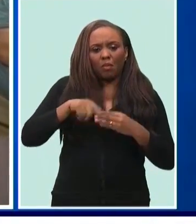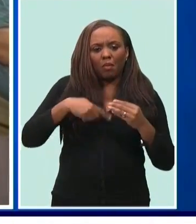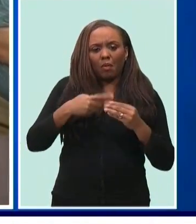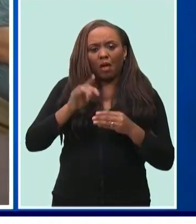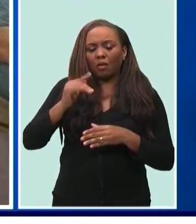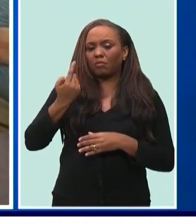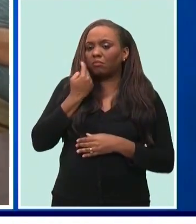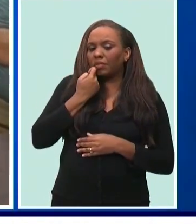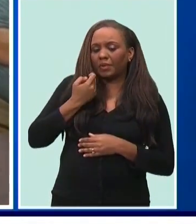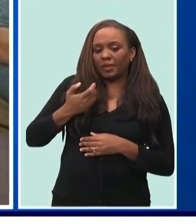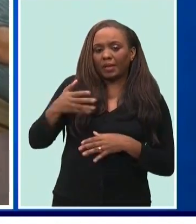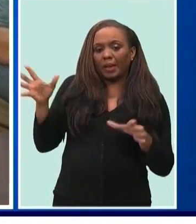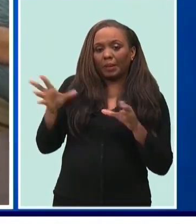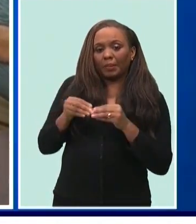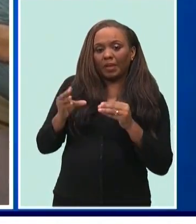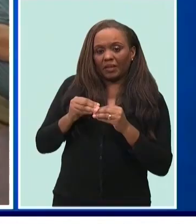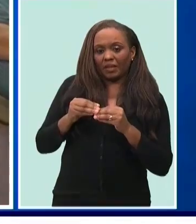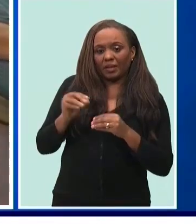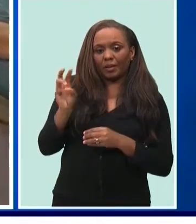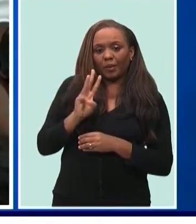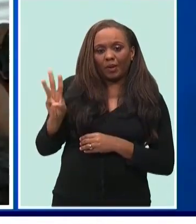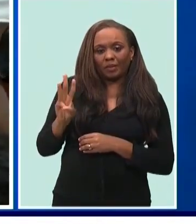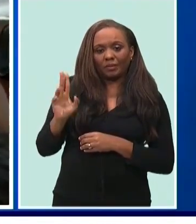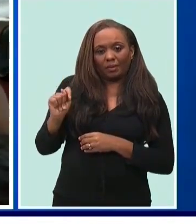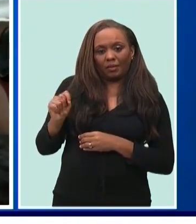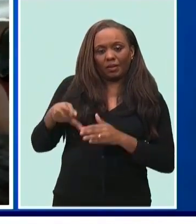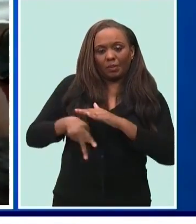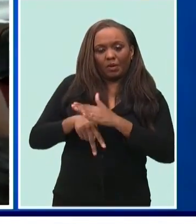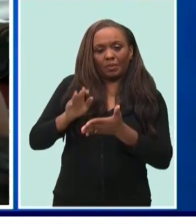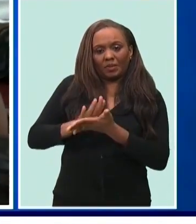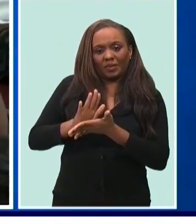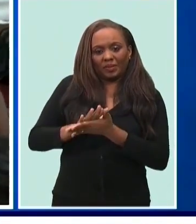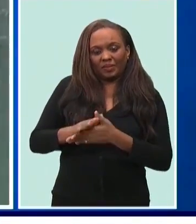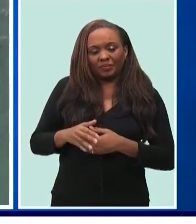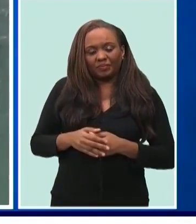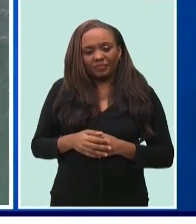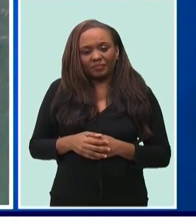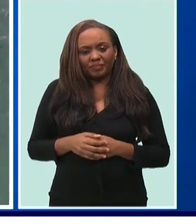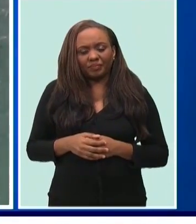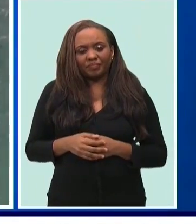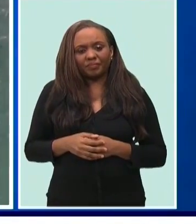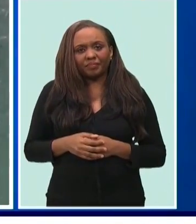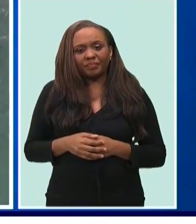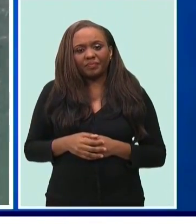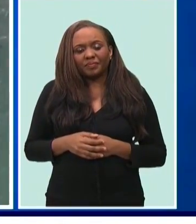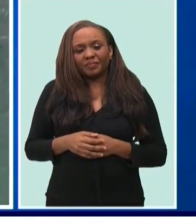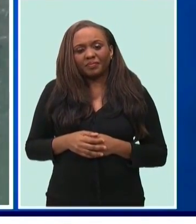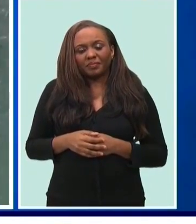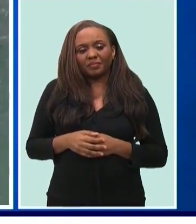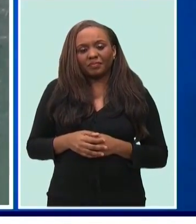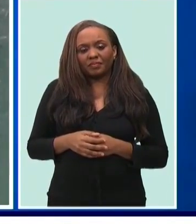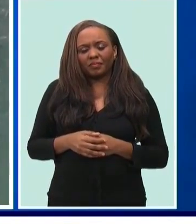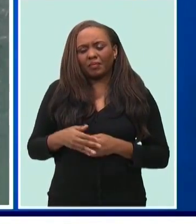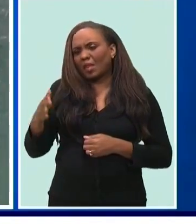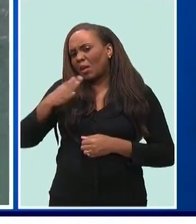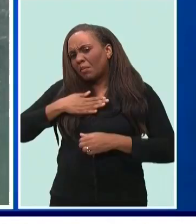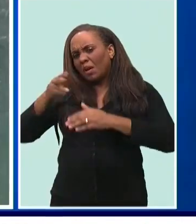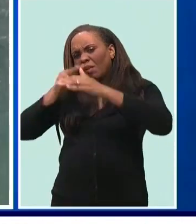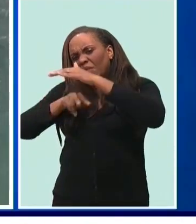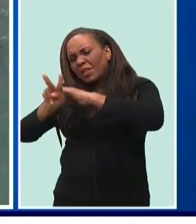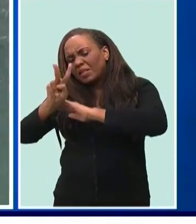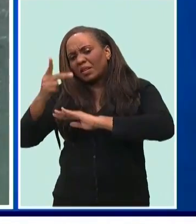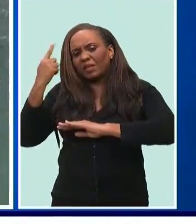at a recent branch meeting at the West Terrace Primary School. My vision for my